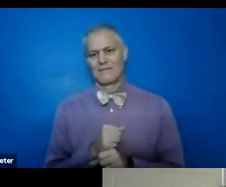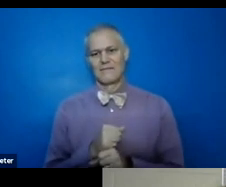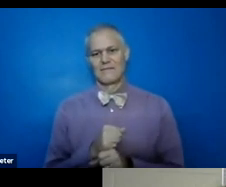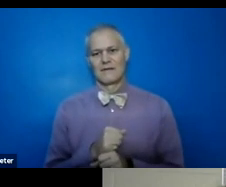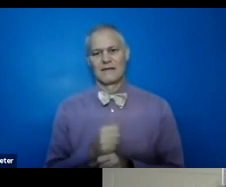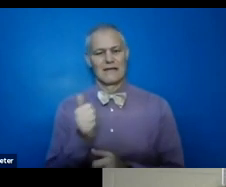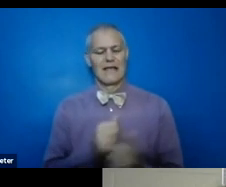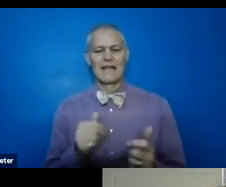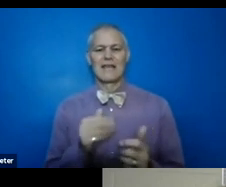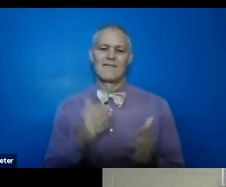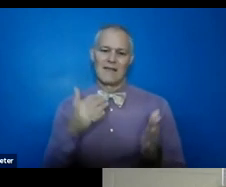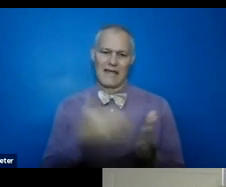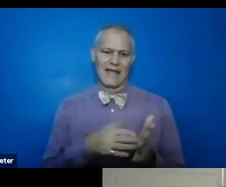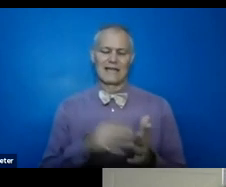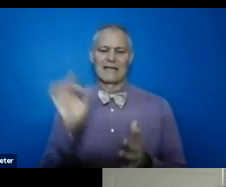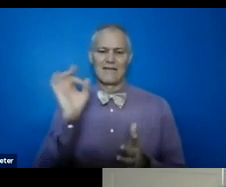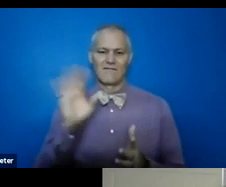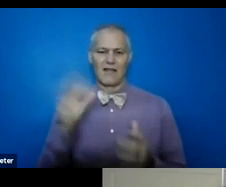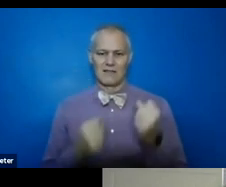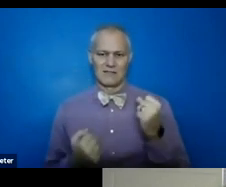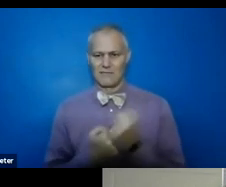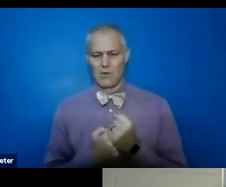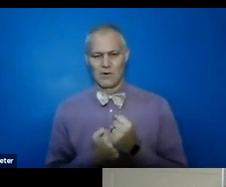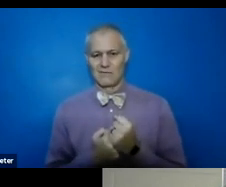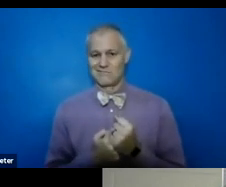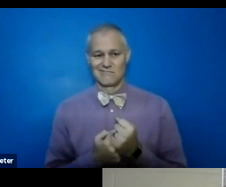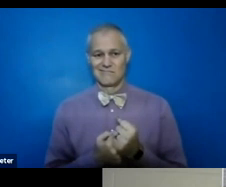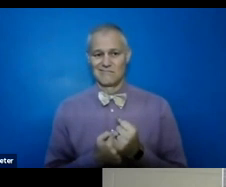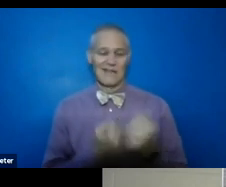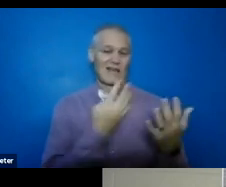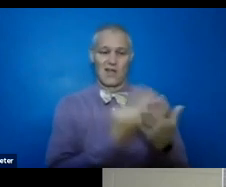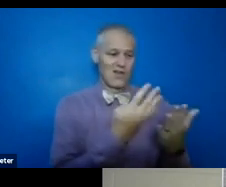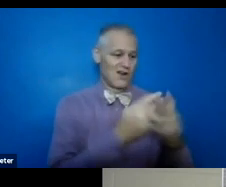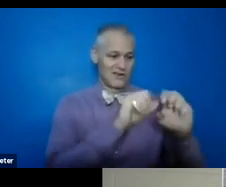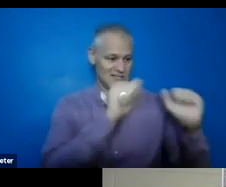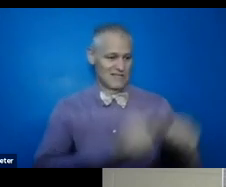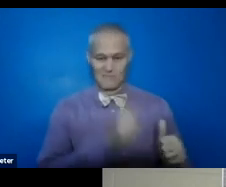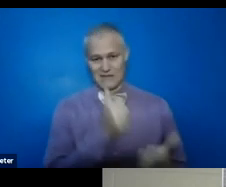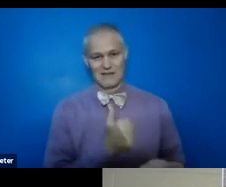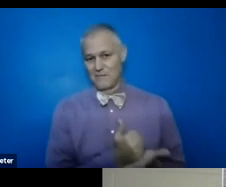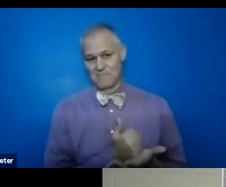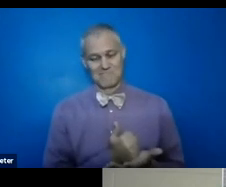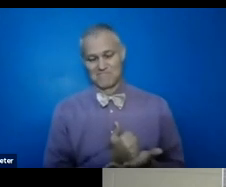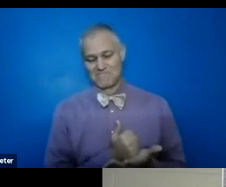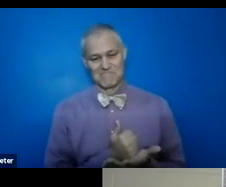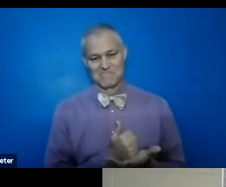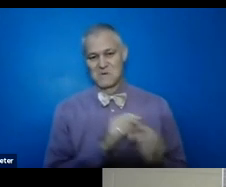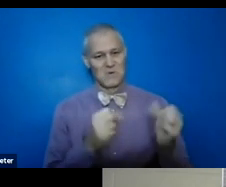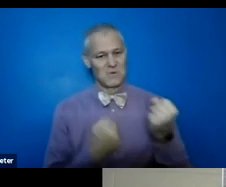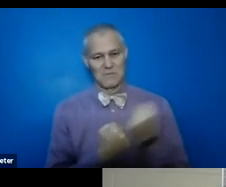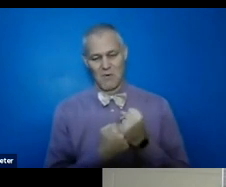this anti-violence support happening. It's not happening through the system of incarceration that we have right now. There's really no support.